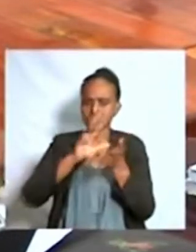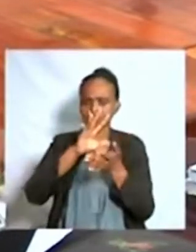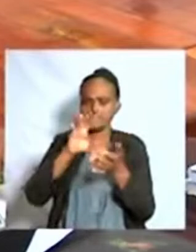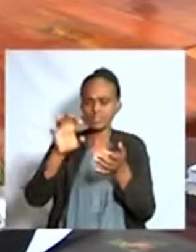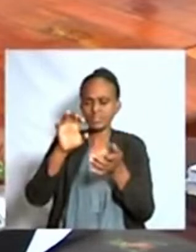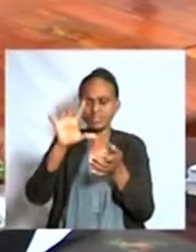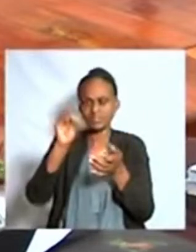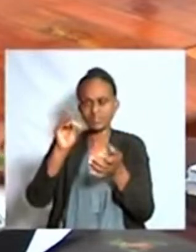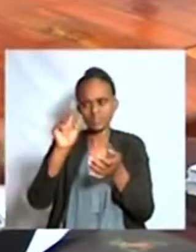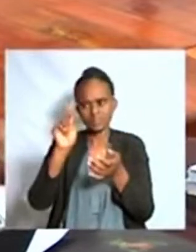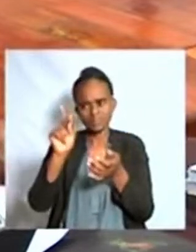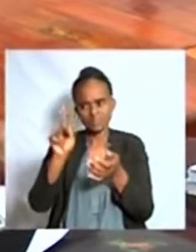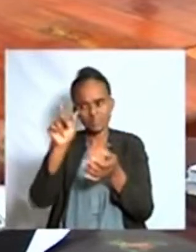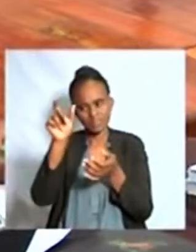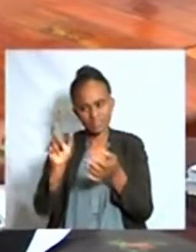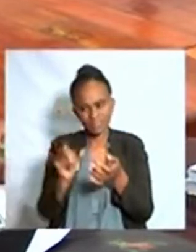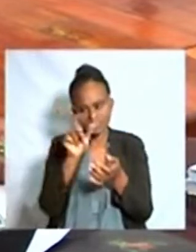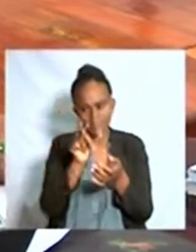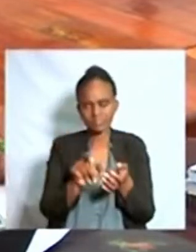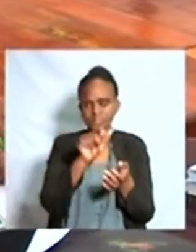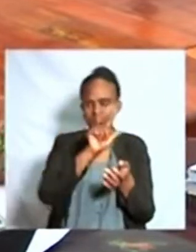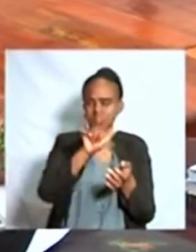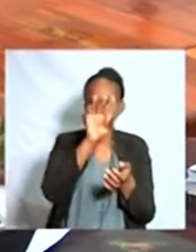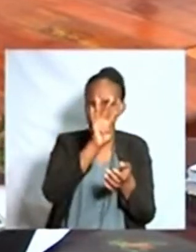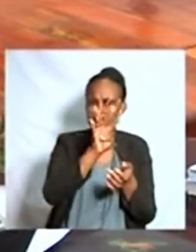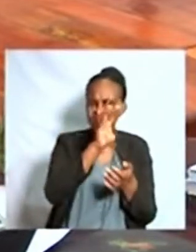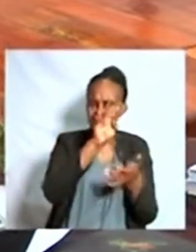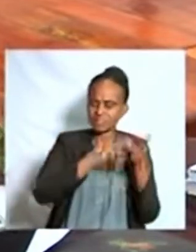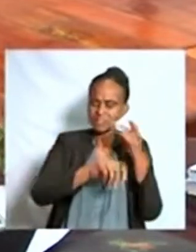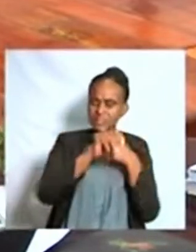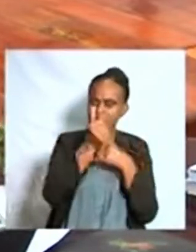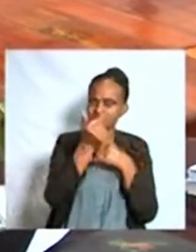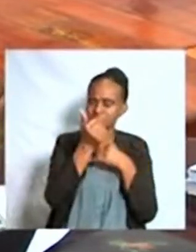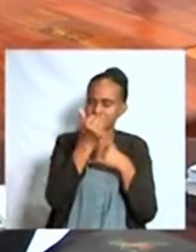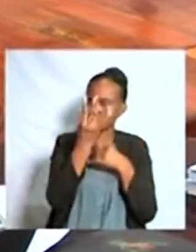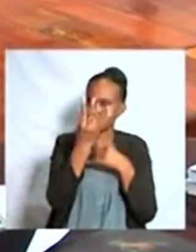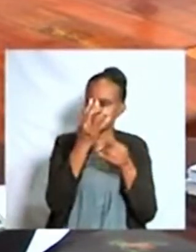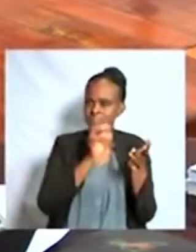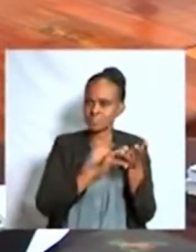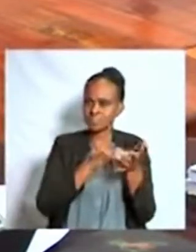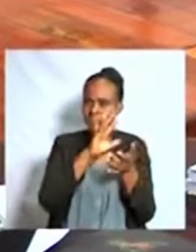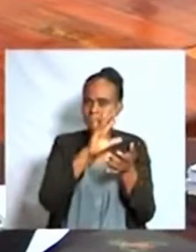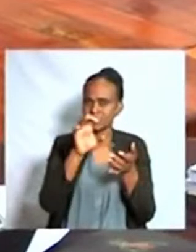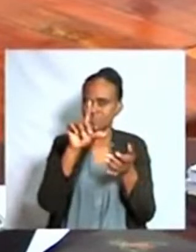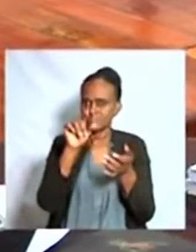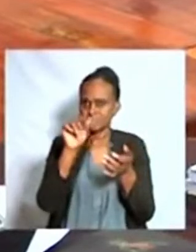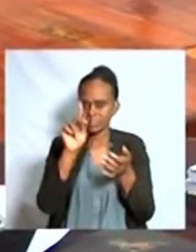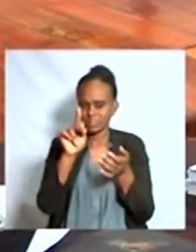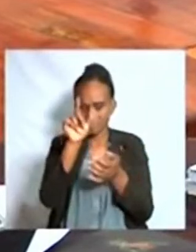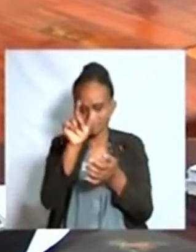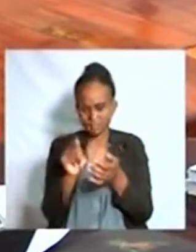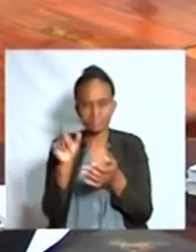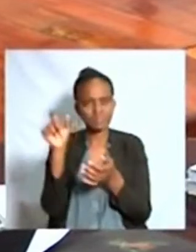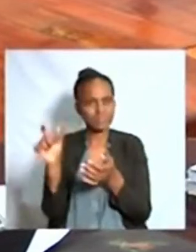each, 24 ridges costing 4,440 kwacha each,